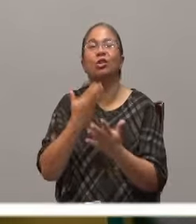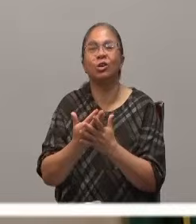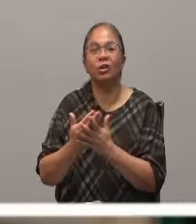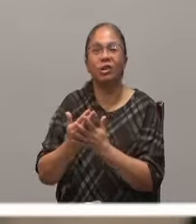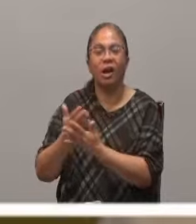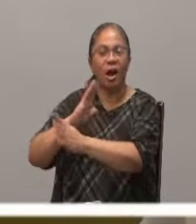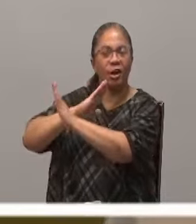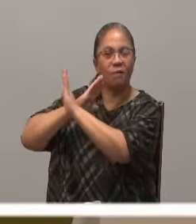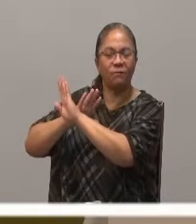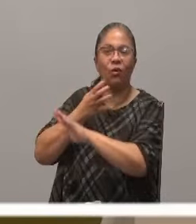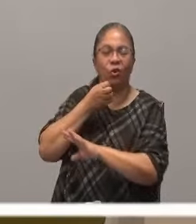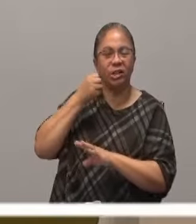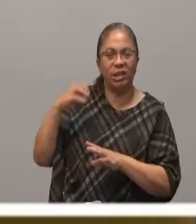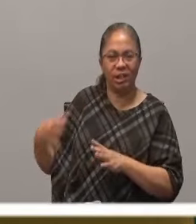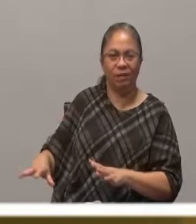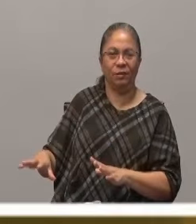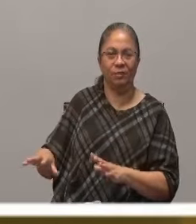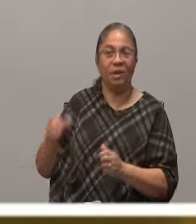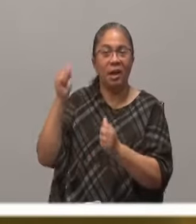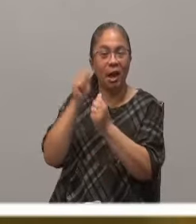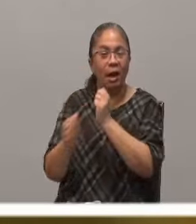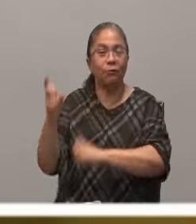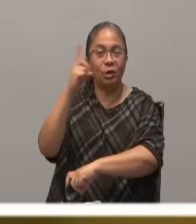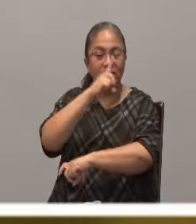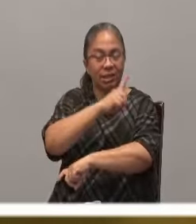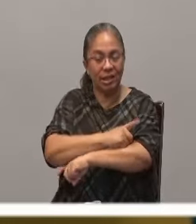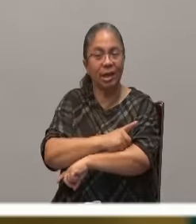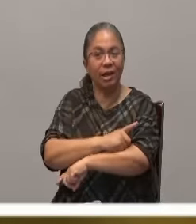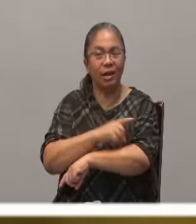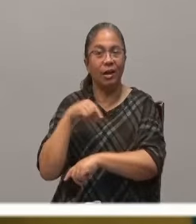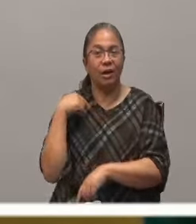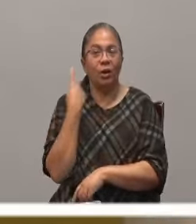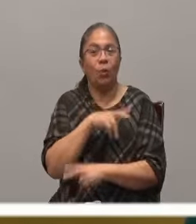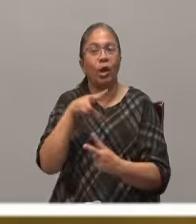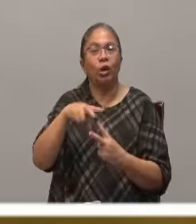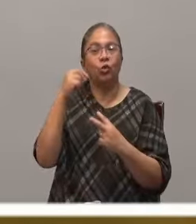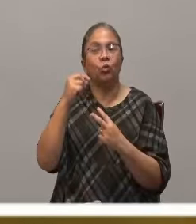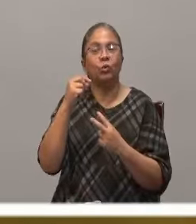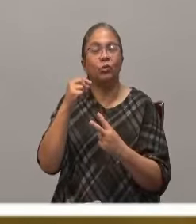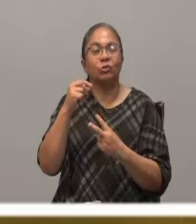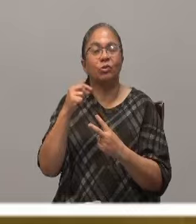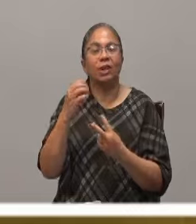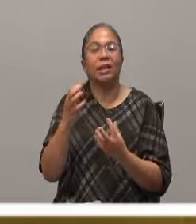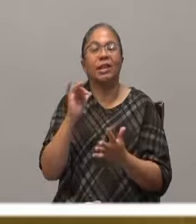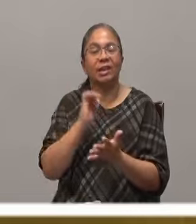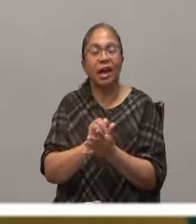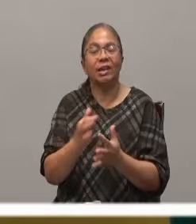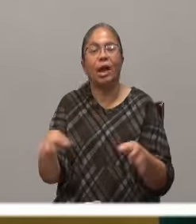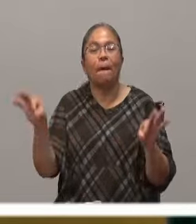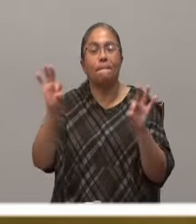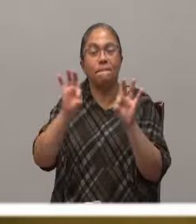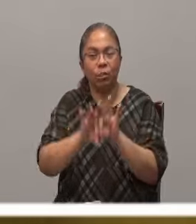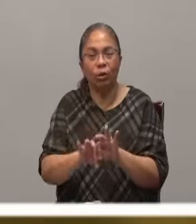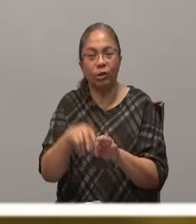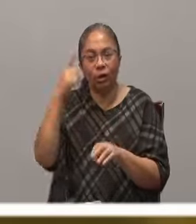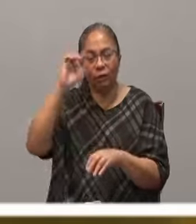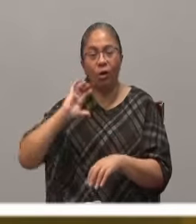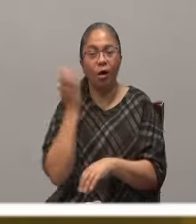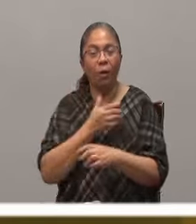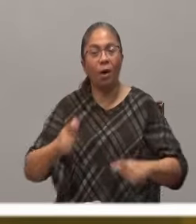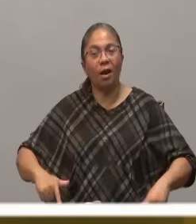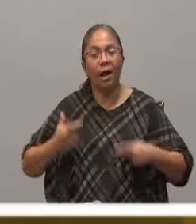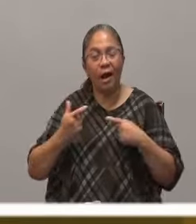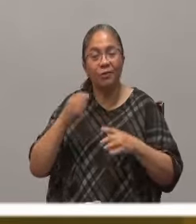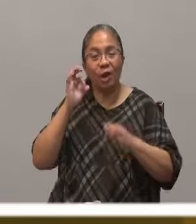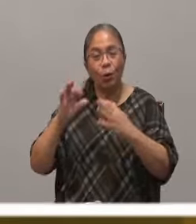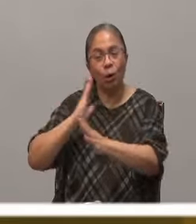is evil. That's why every day the choices we make are so important. Because as we make choice to avoid